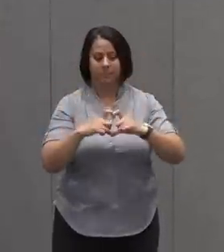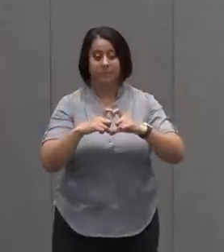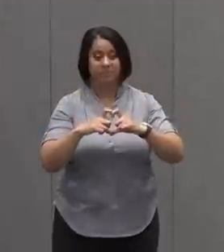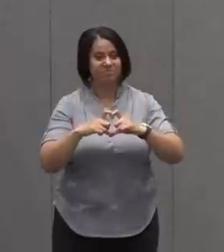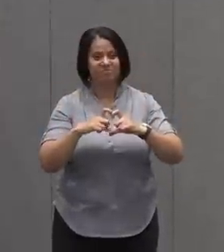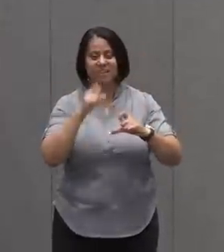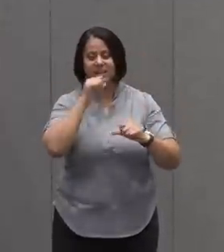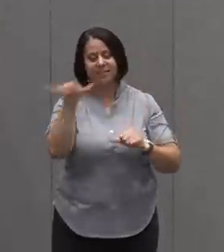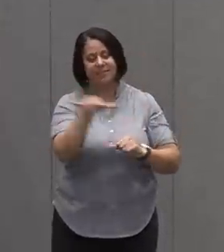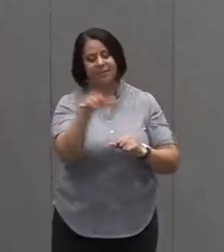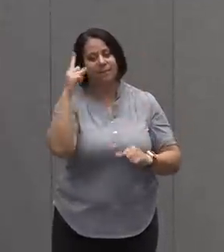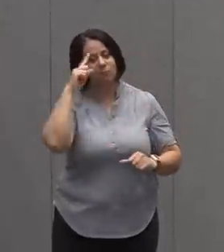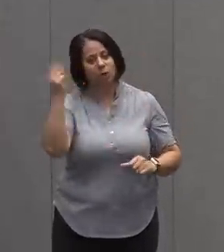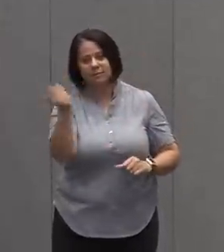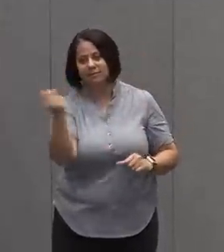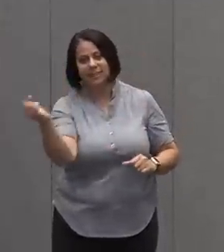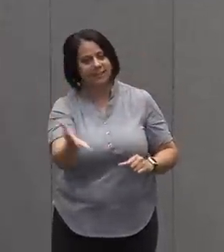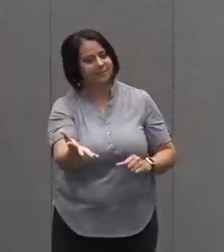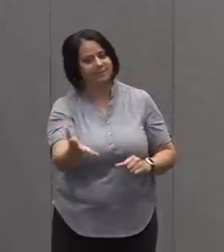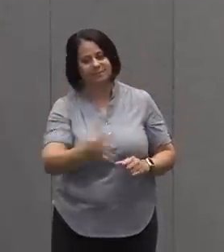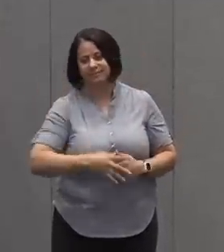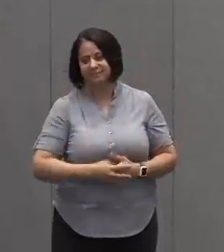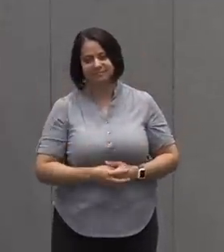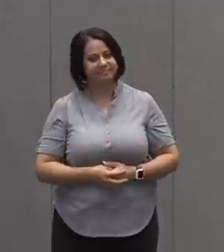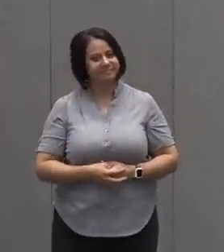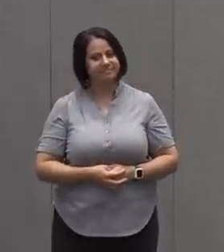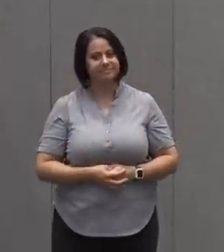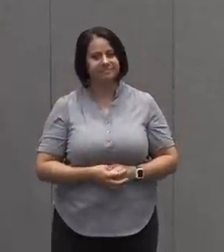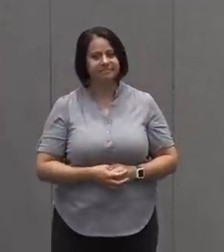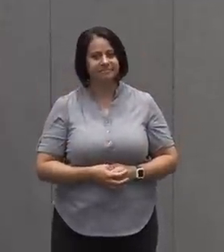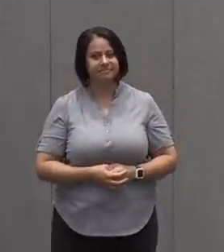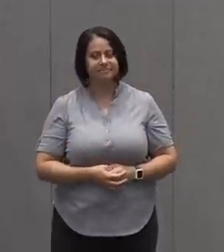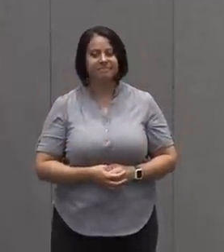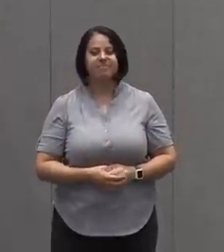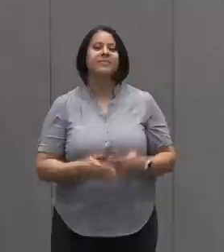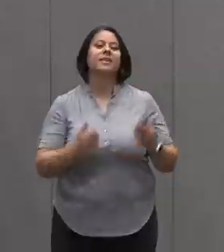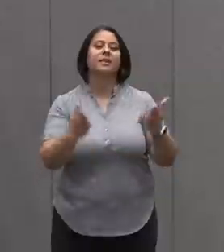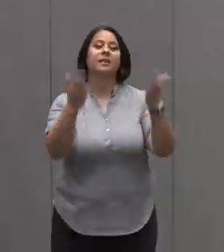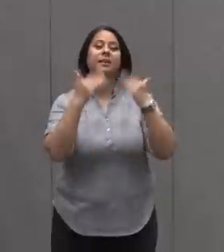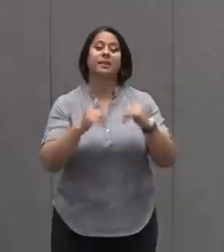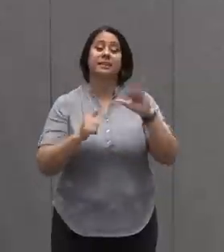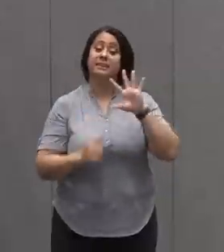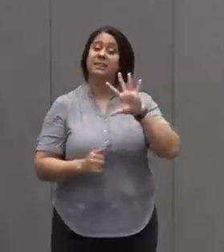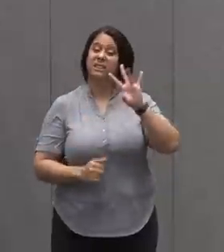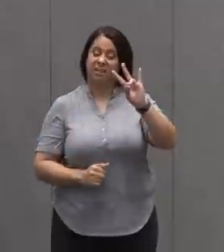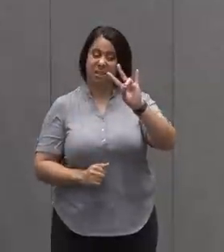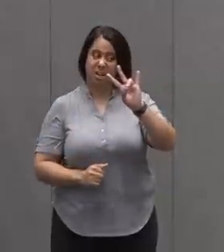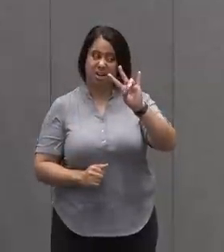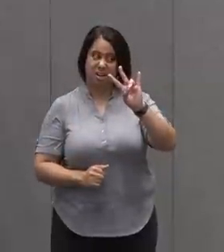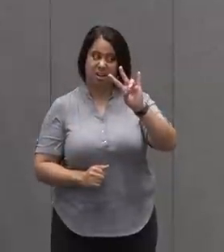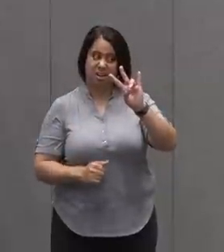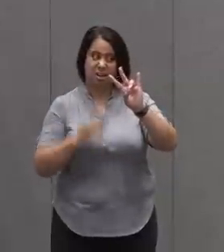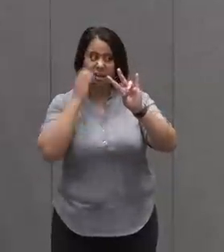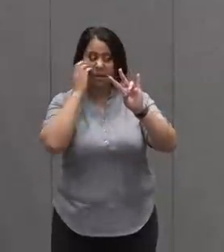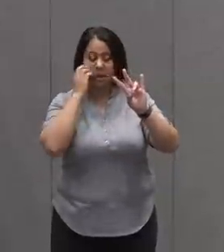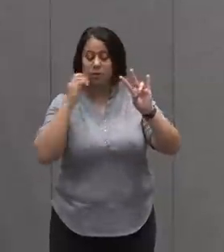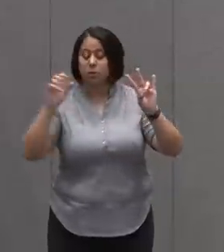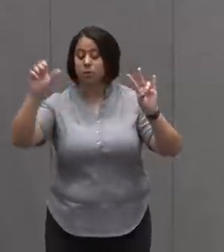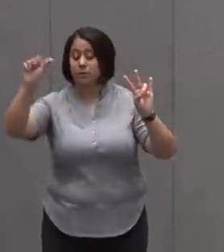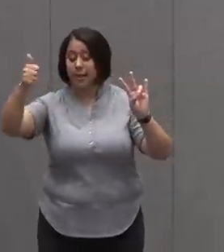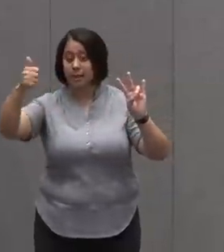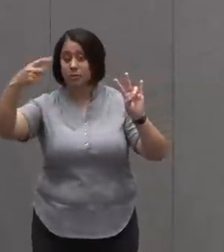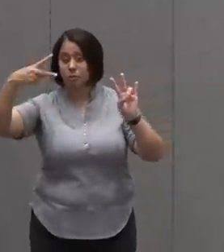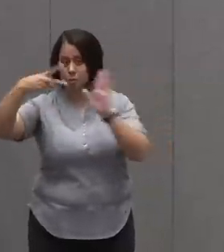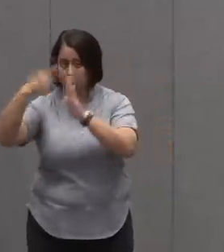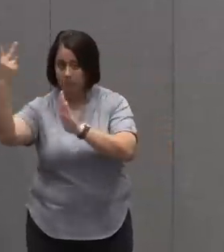What about the seven? Because I know we've talked about the five two times. I know we've talked about the 10 two